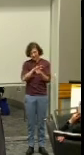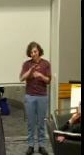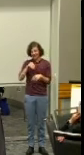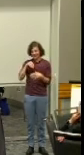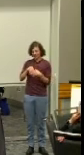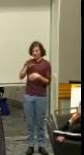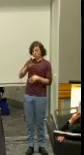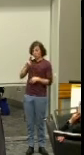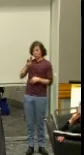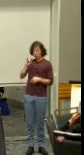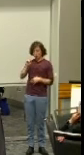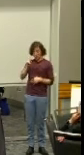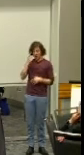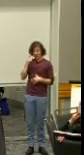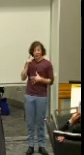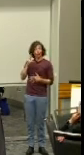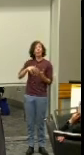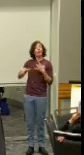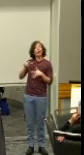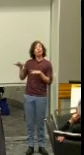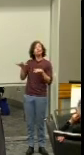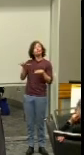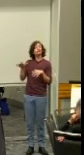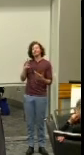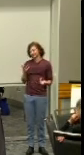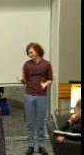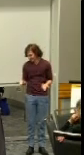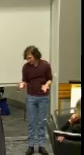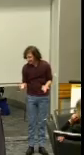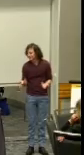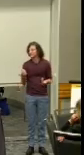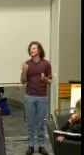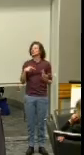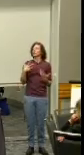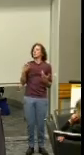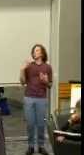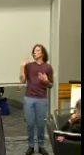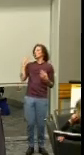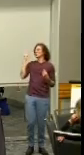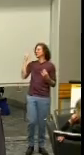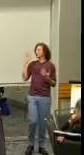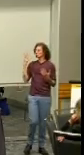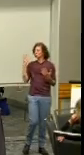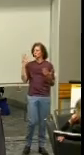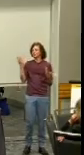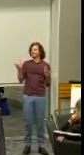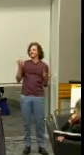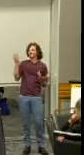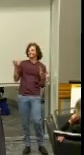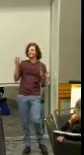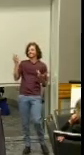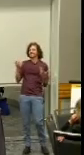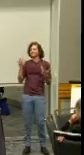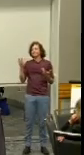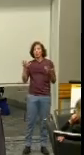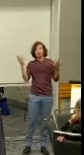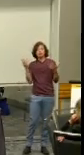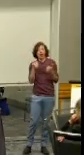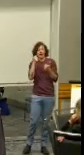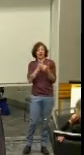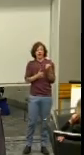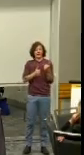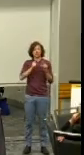be hanging out. So we wanted to think about what each of these different